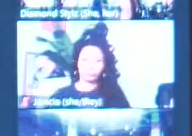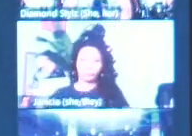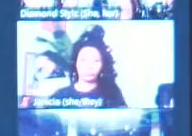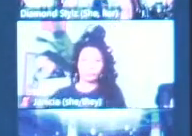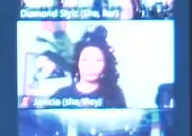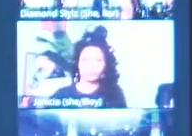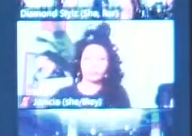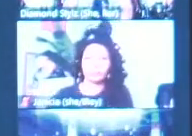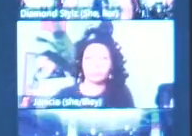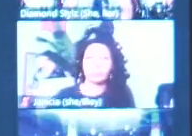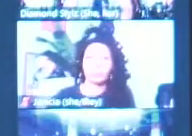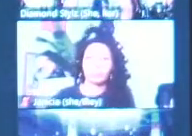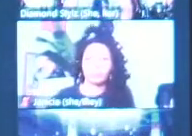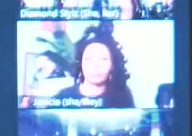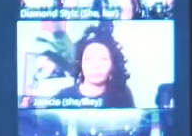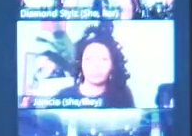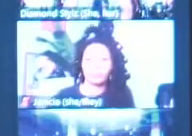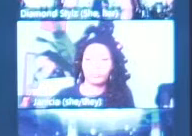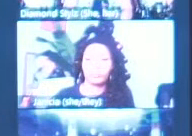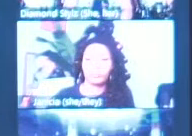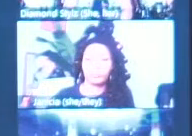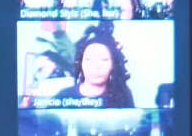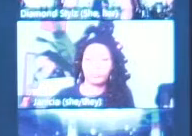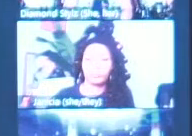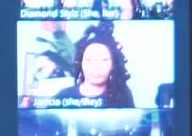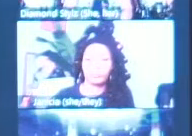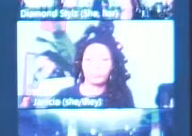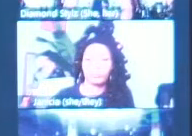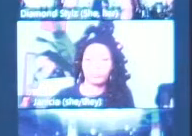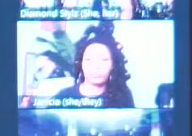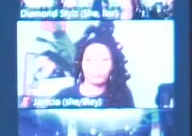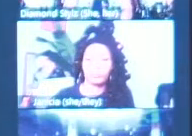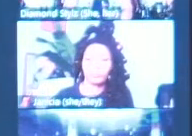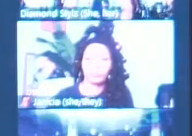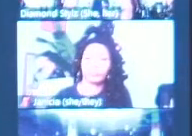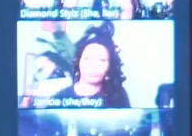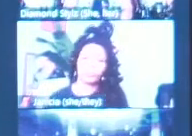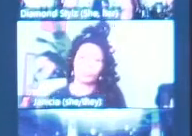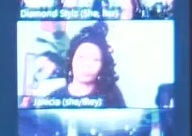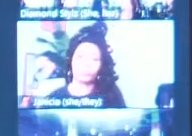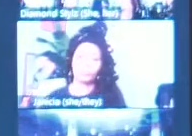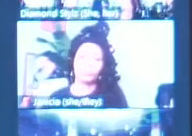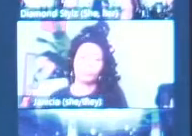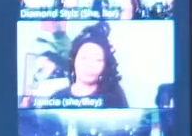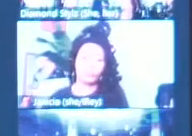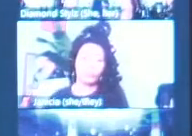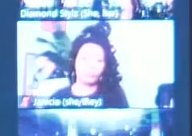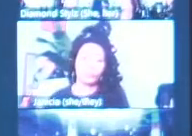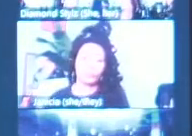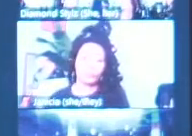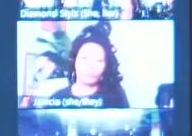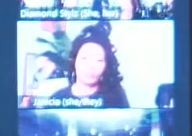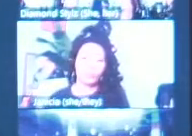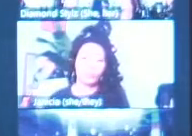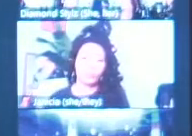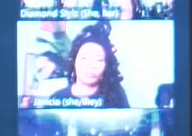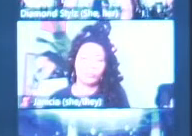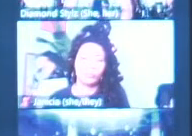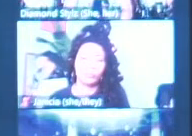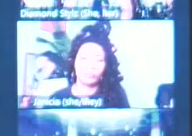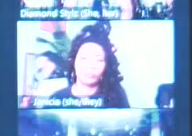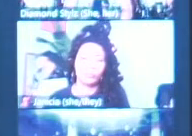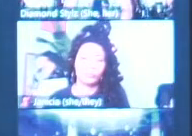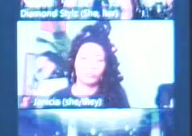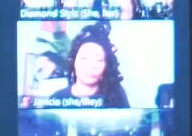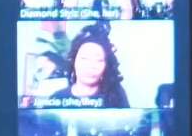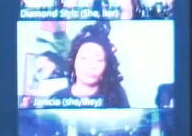so we shouldn't have to, like you were saying, Dama, we shouldn't have to like prove or push. So I'd like to go to the